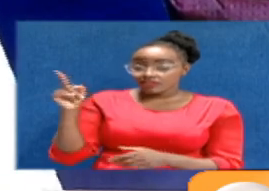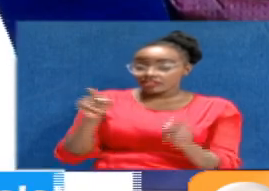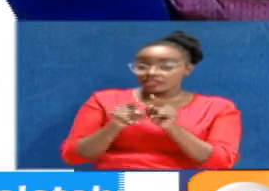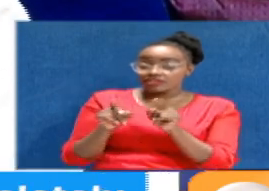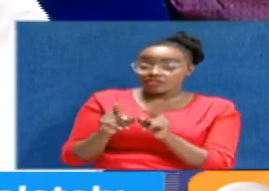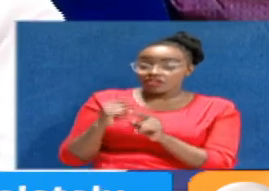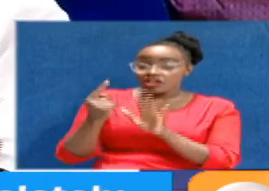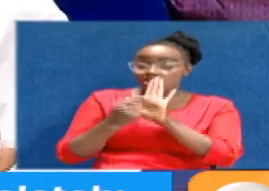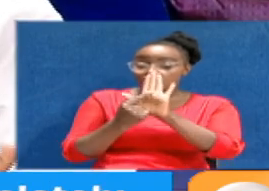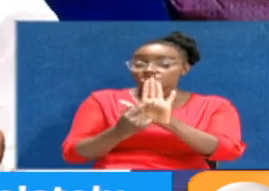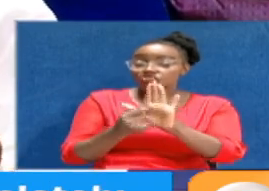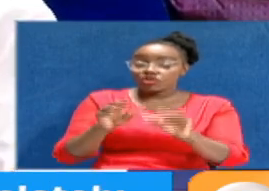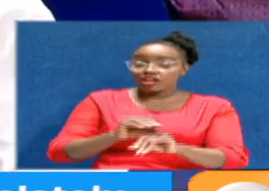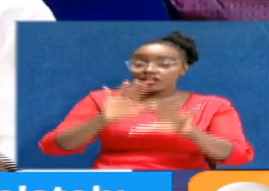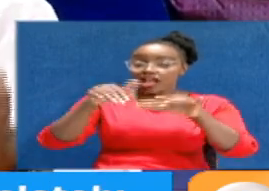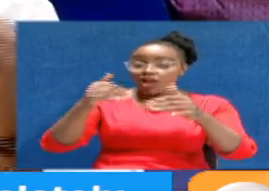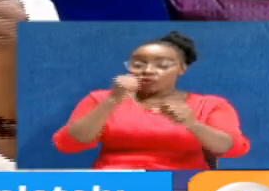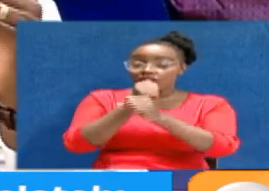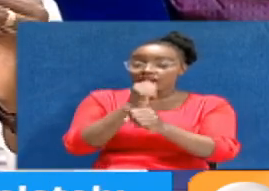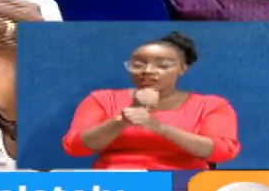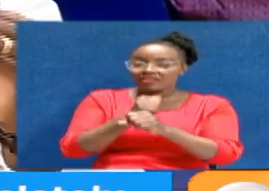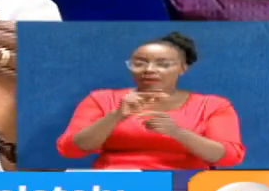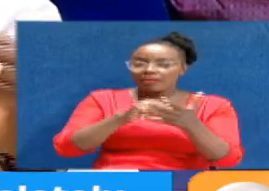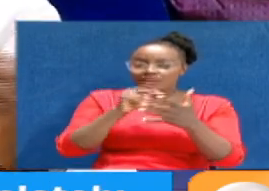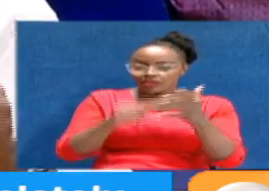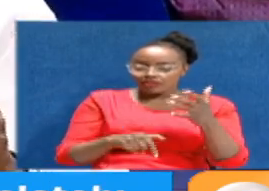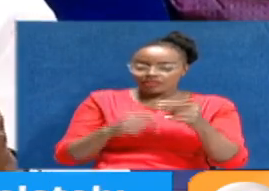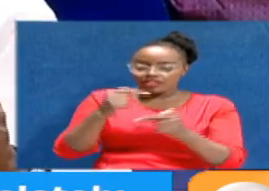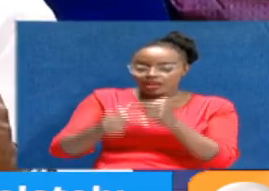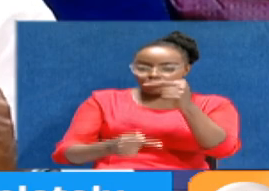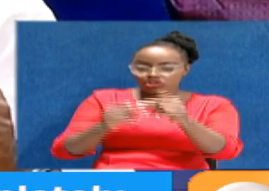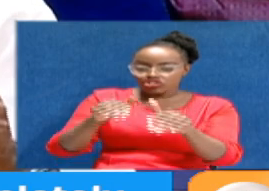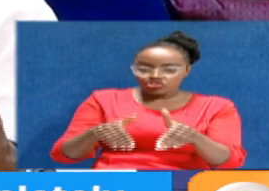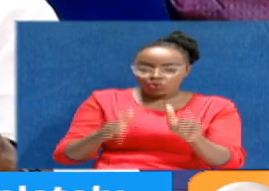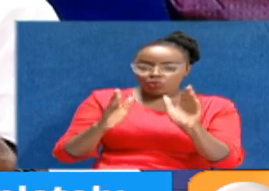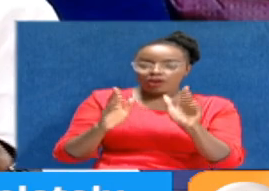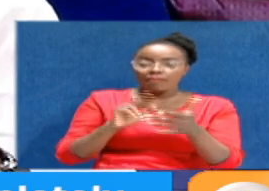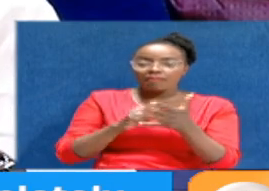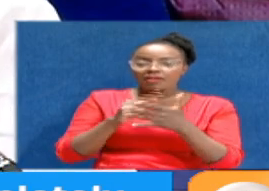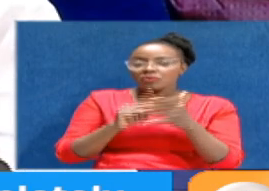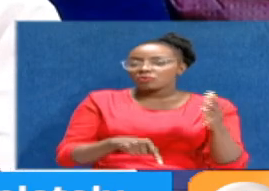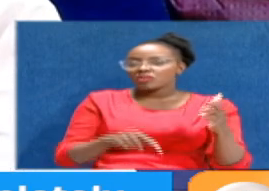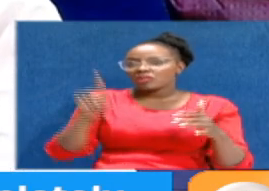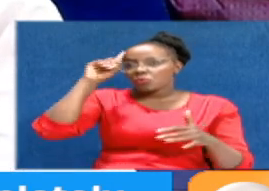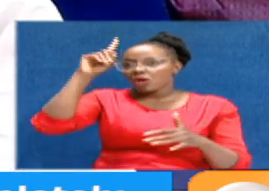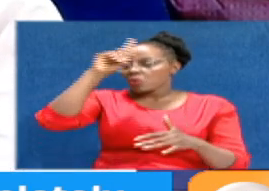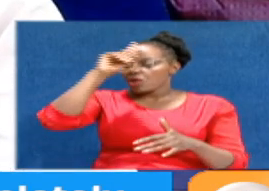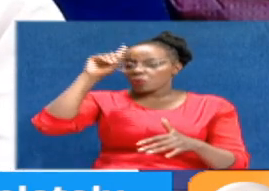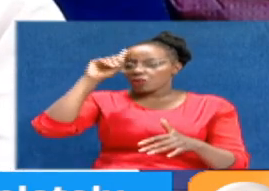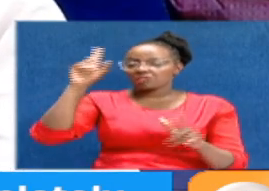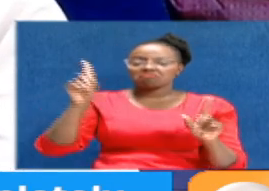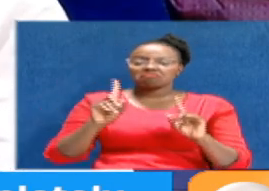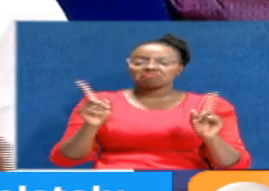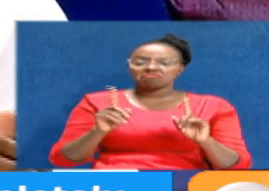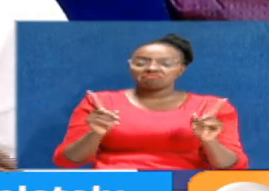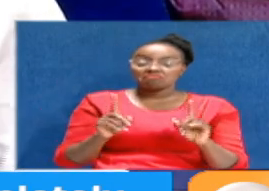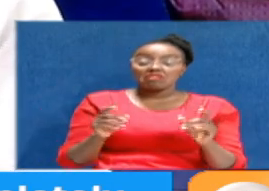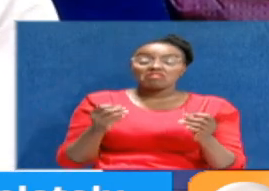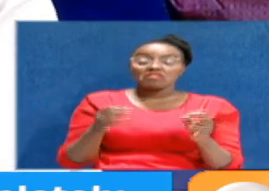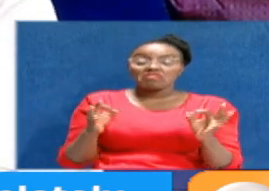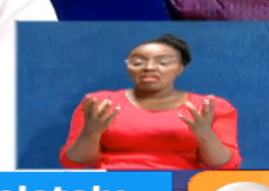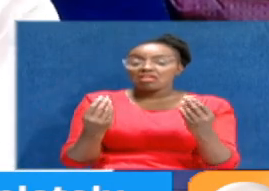That is also just an indication of how they'll do it. It'll be procedural. It's not it's not a